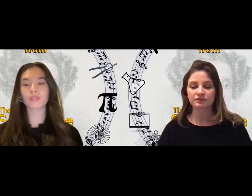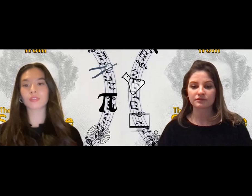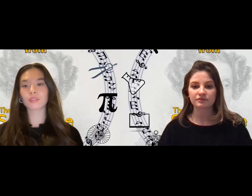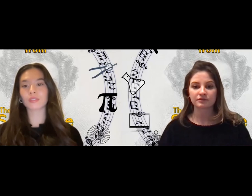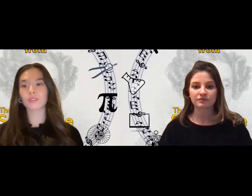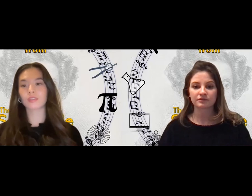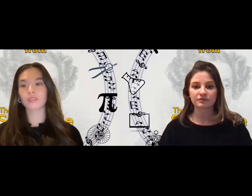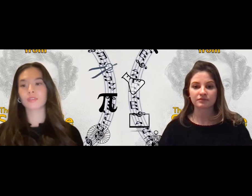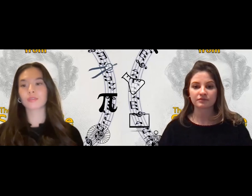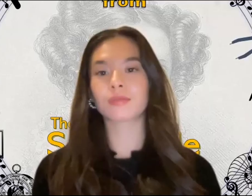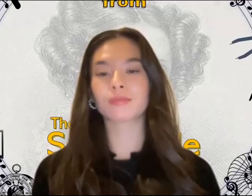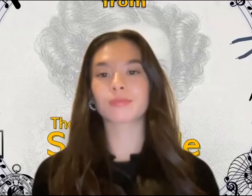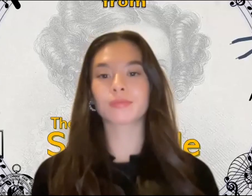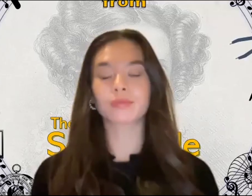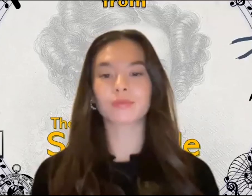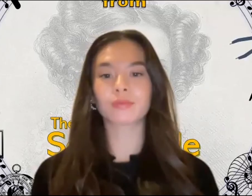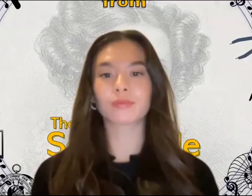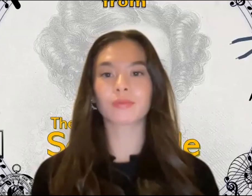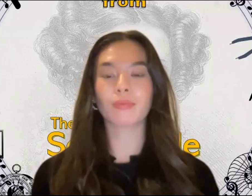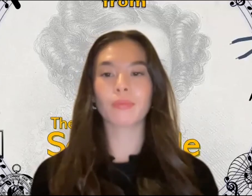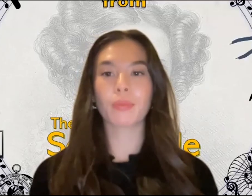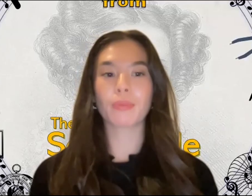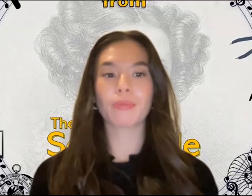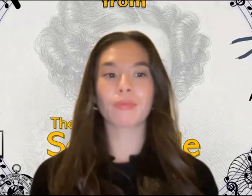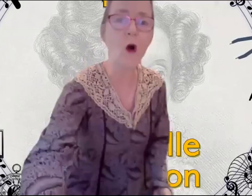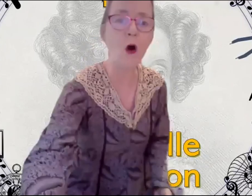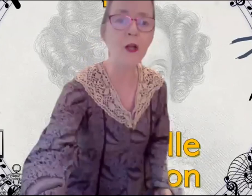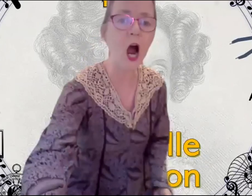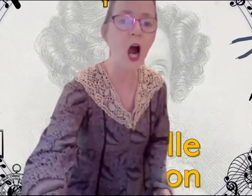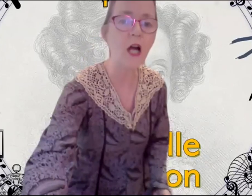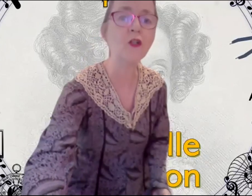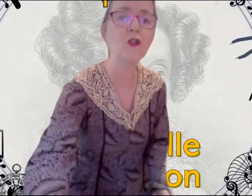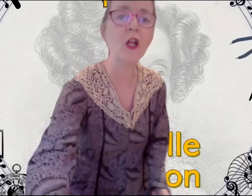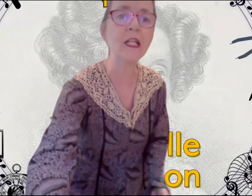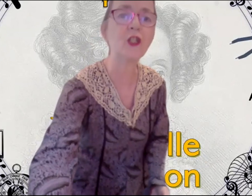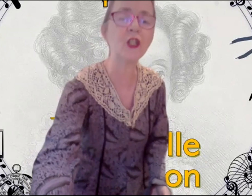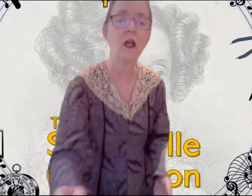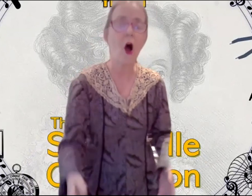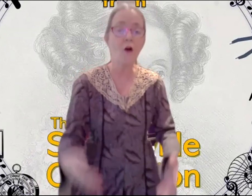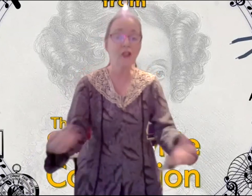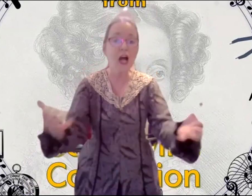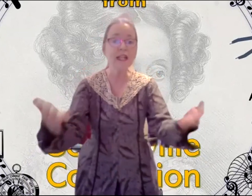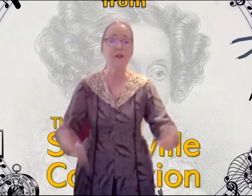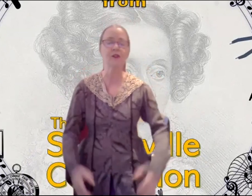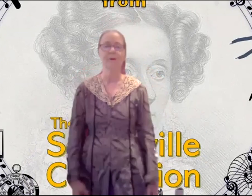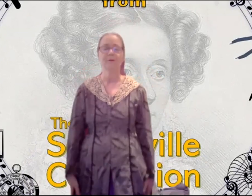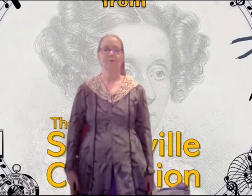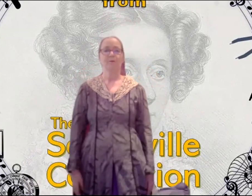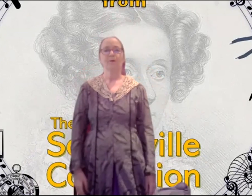publicly engaging in science, despite relying on her knowledge of